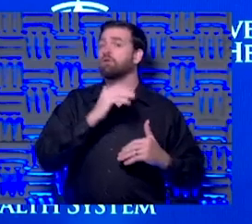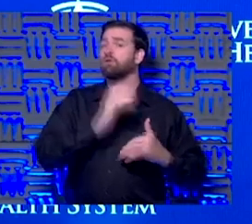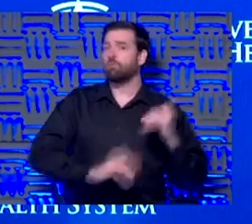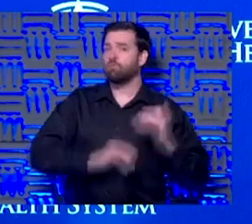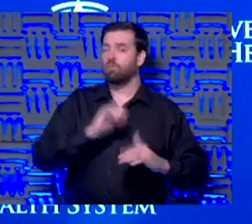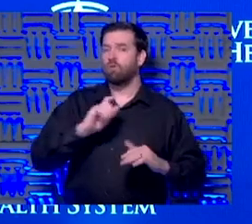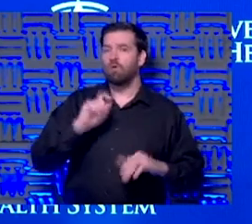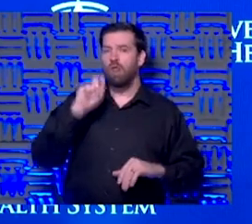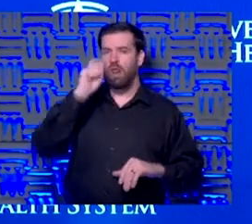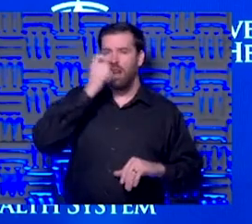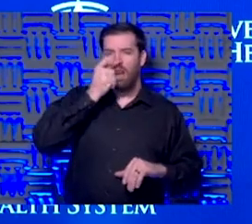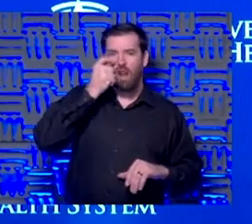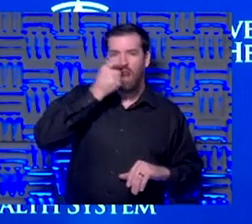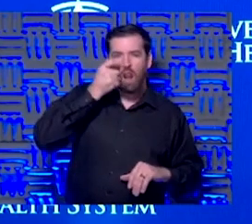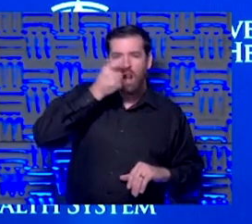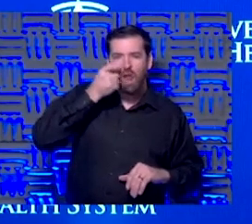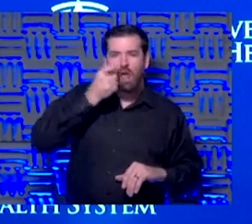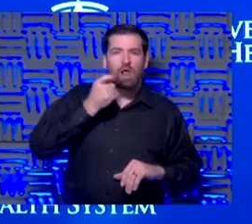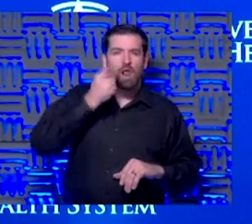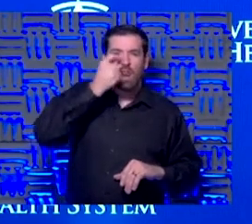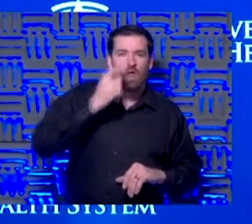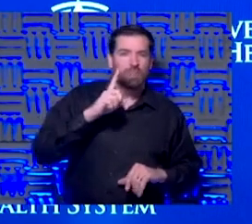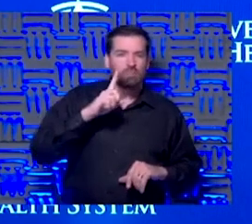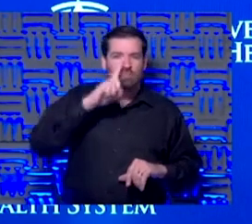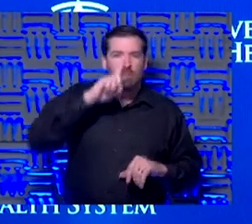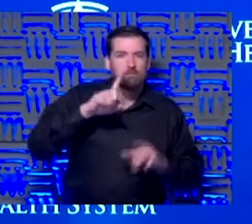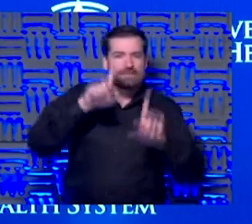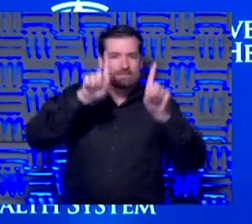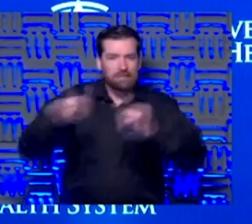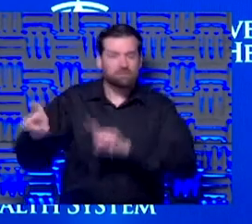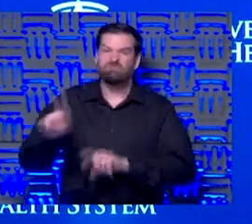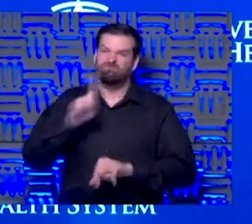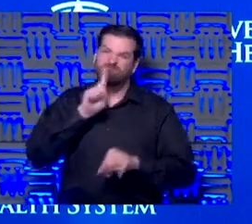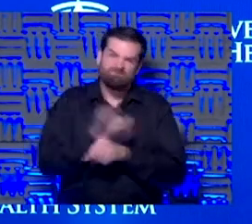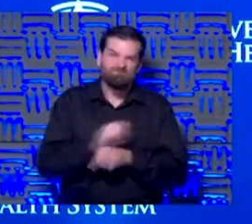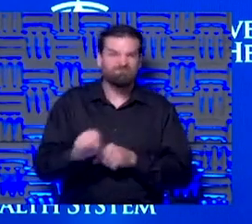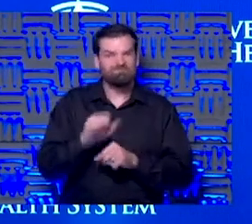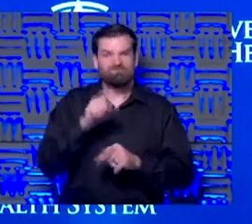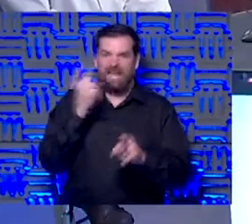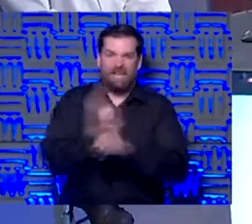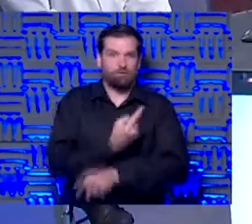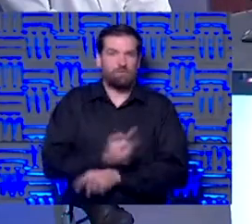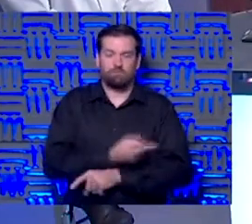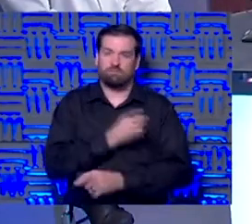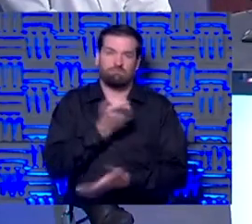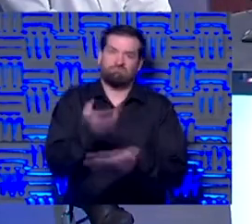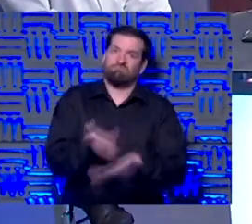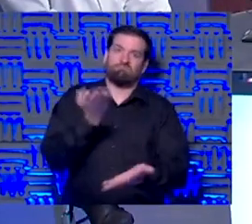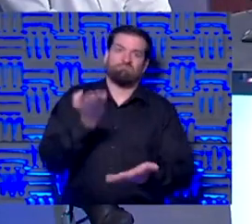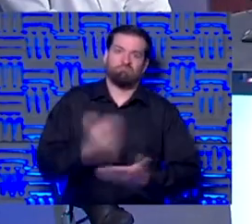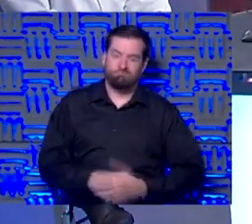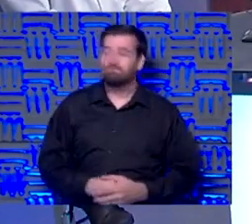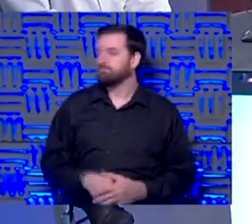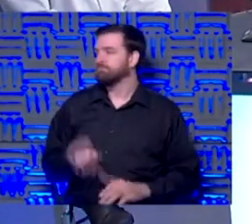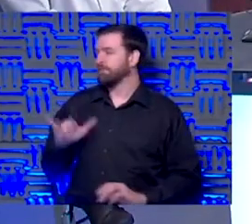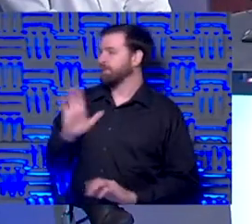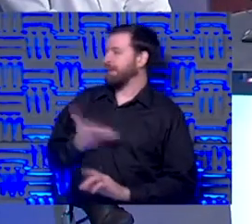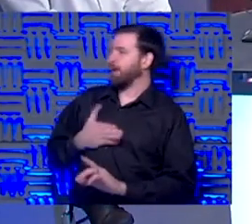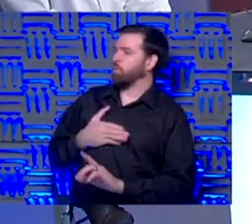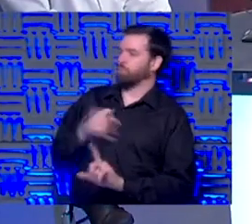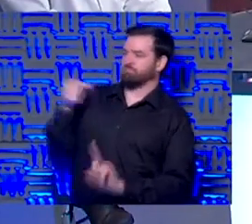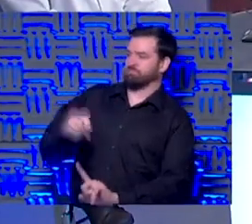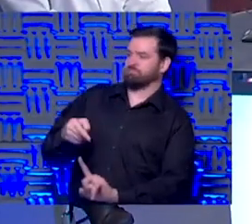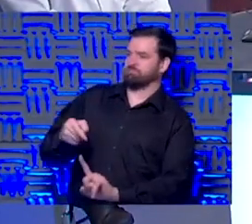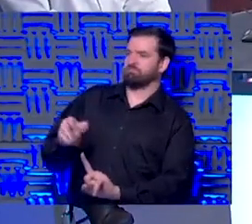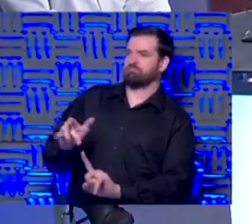nasal swab testing, and do we think it's accurate? I think it's really accurate, Erin. I do too, and I think that that's our gold standard at this